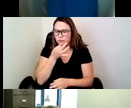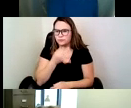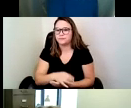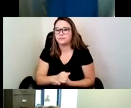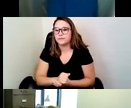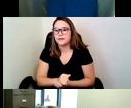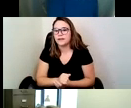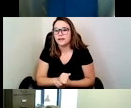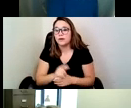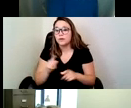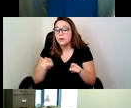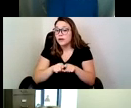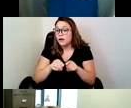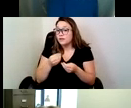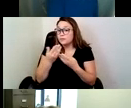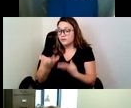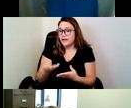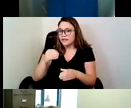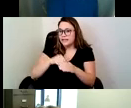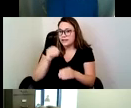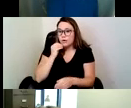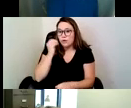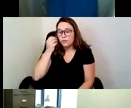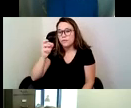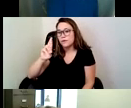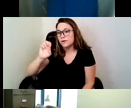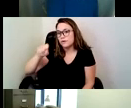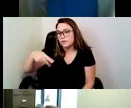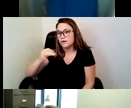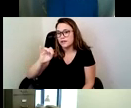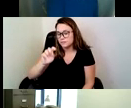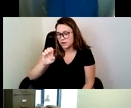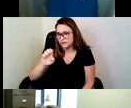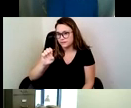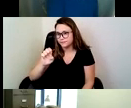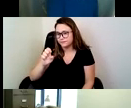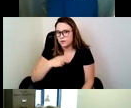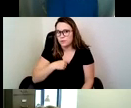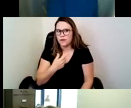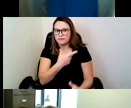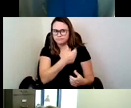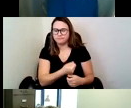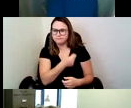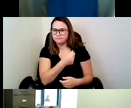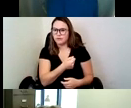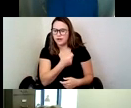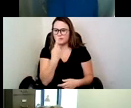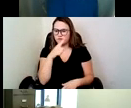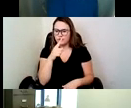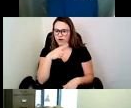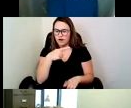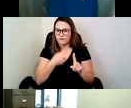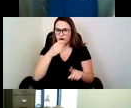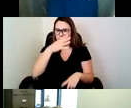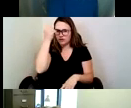provide in-home respite. We receive a grant from the Alzheimer's Association, and we provide in-home respite